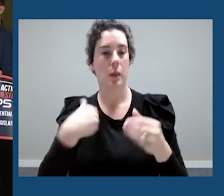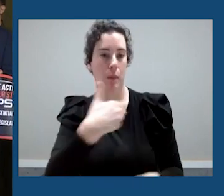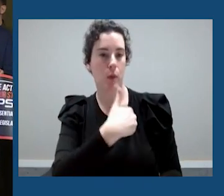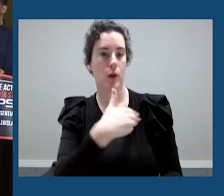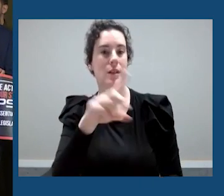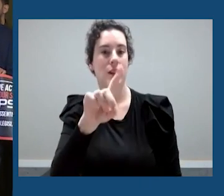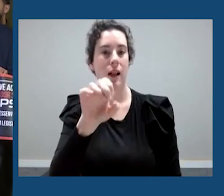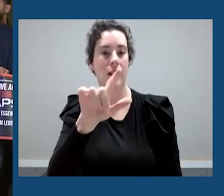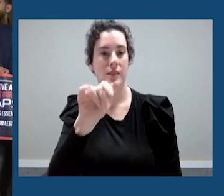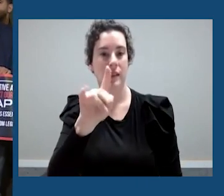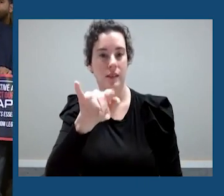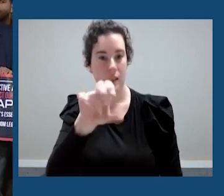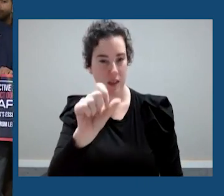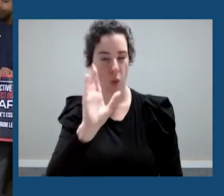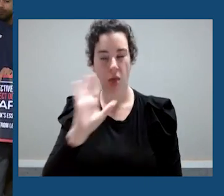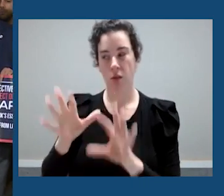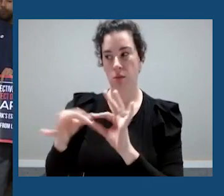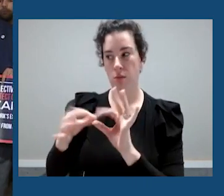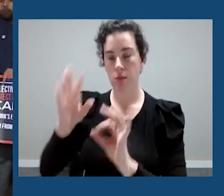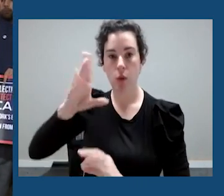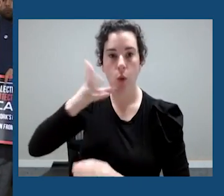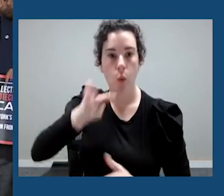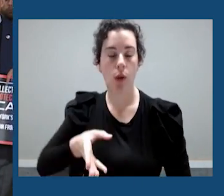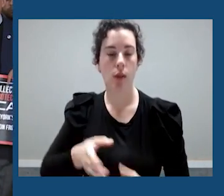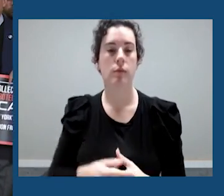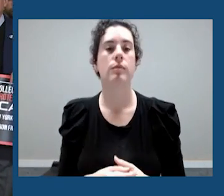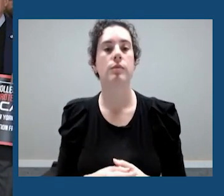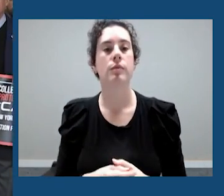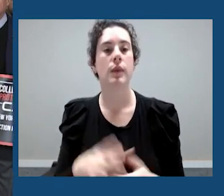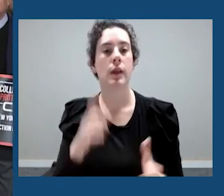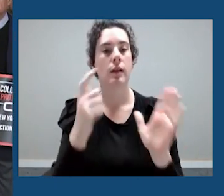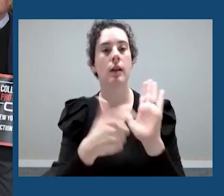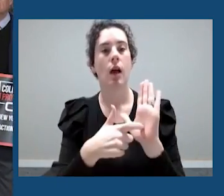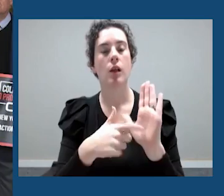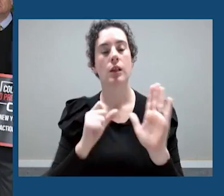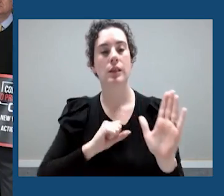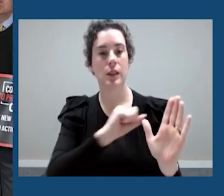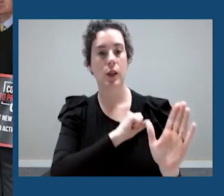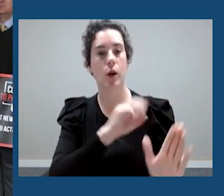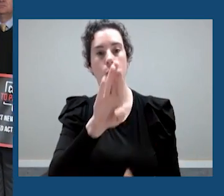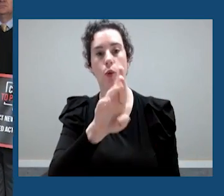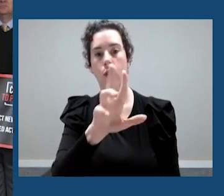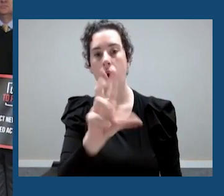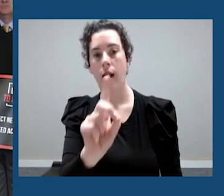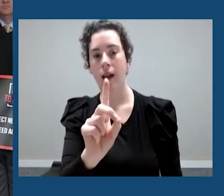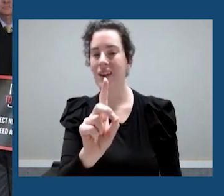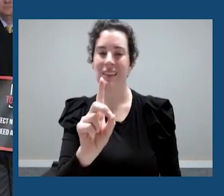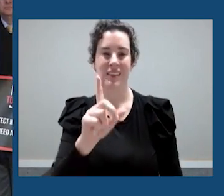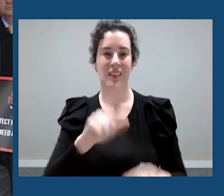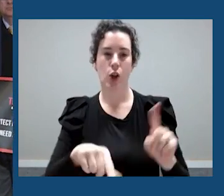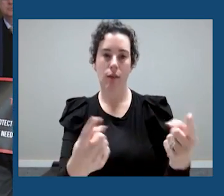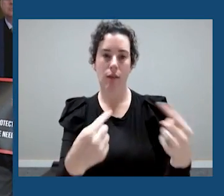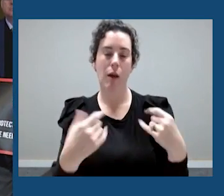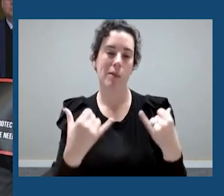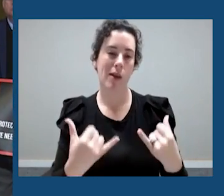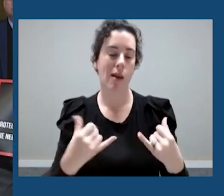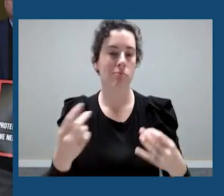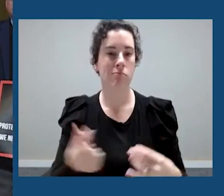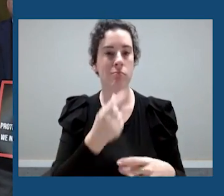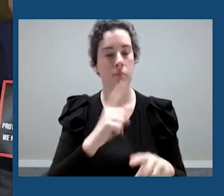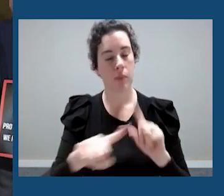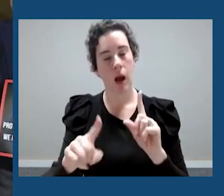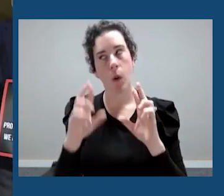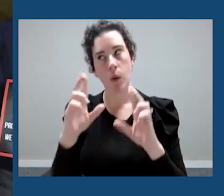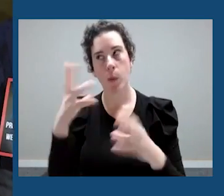Also want to acknowledge Senator Brad Hoylman, who is tied up in committee right now, but had hoped to participate. County Executive